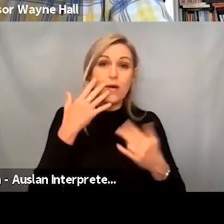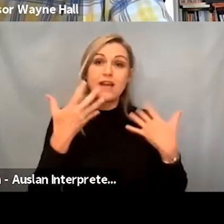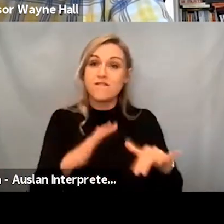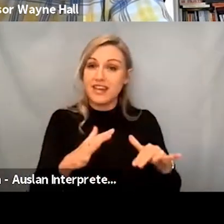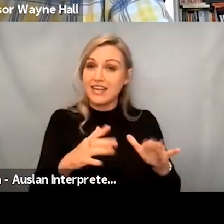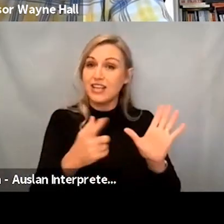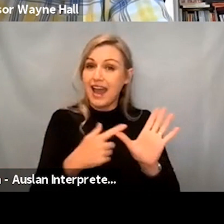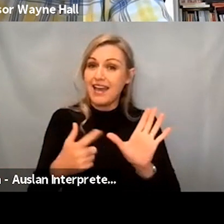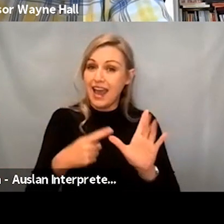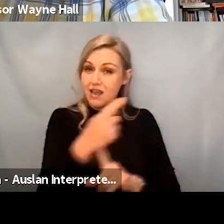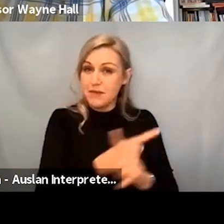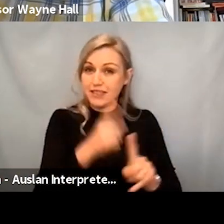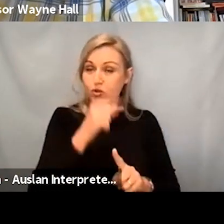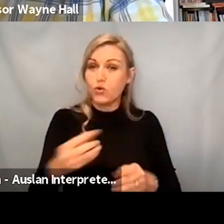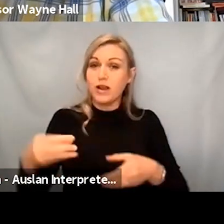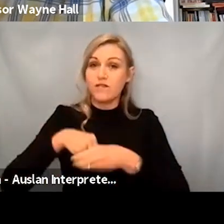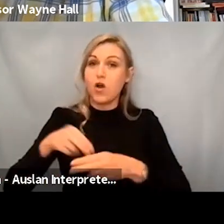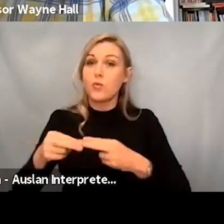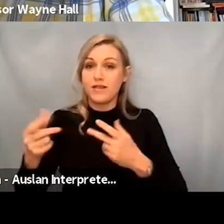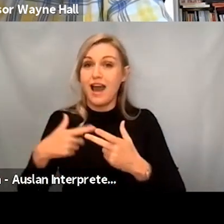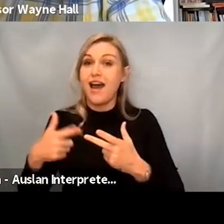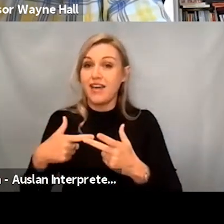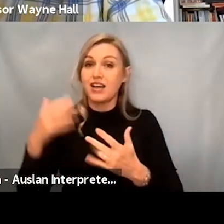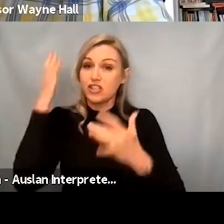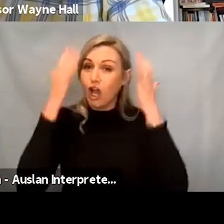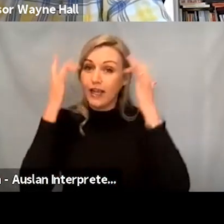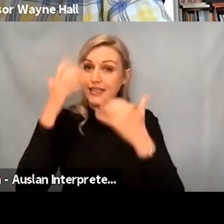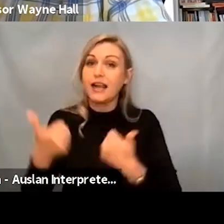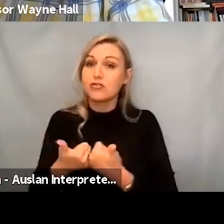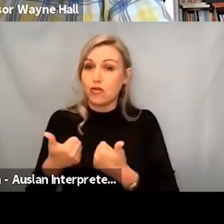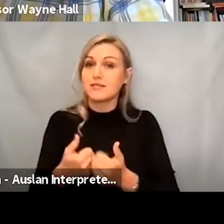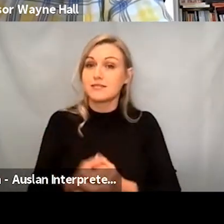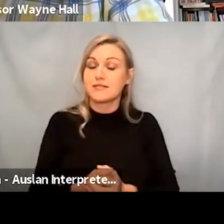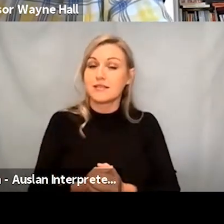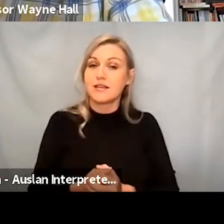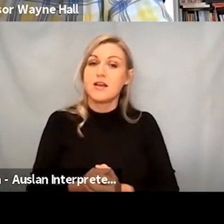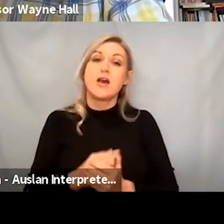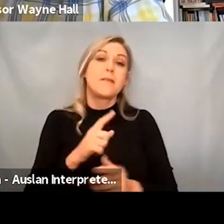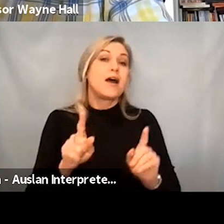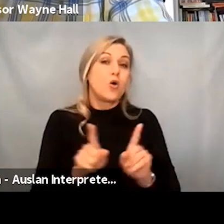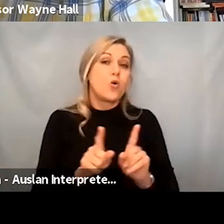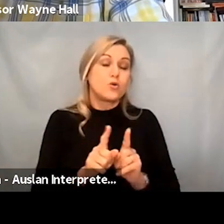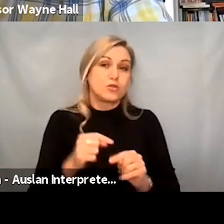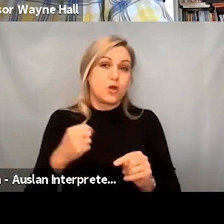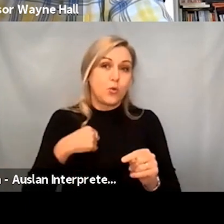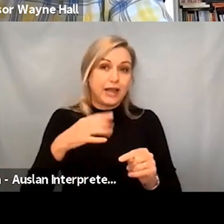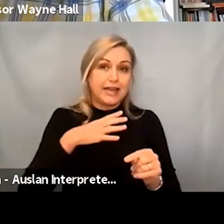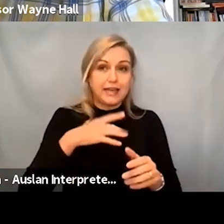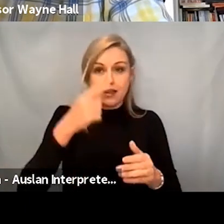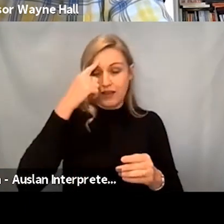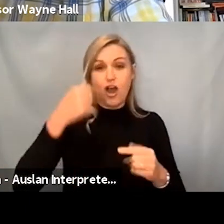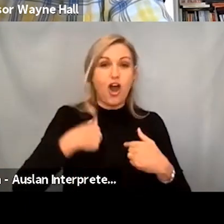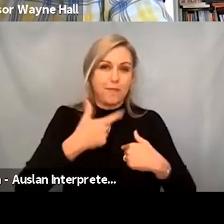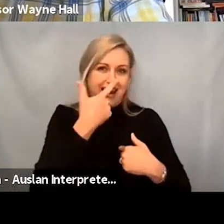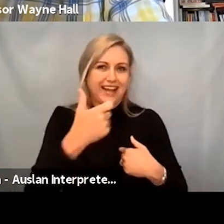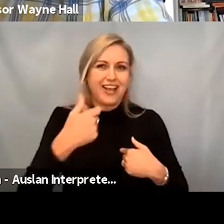treatment. I guess the other thing, having, as you said, sort of being chronologically gifted enough to have lived